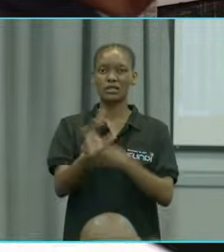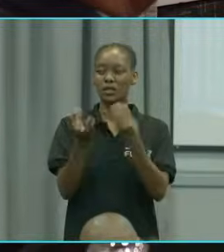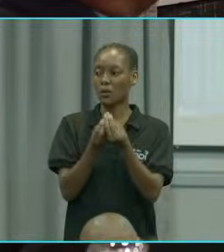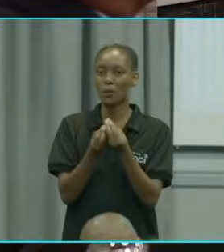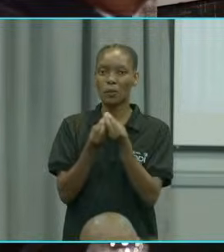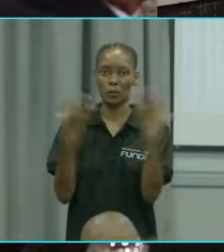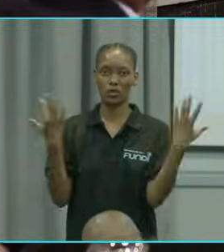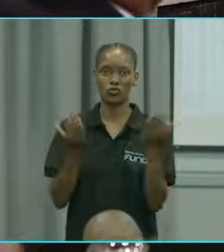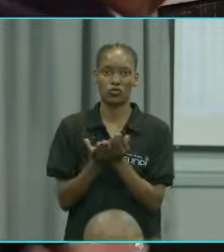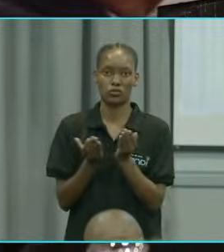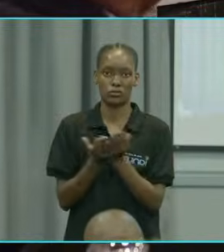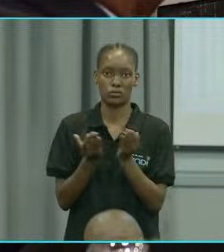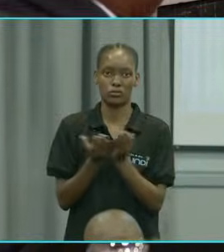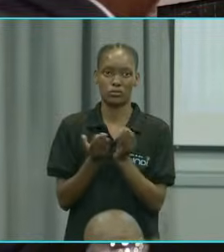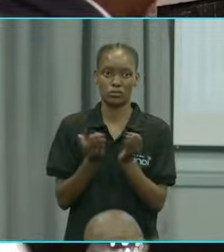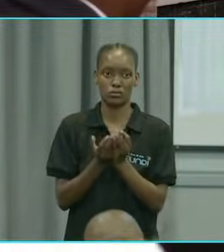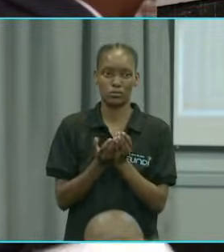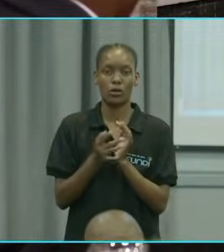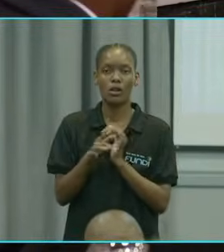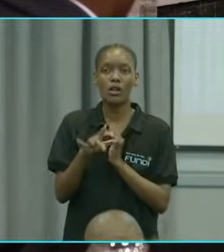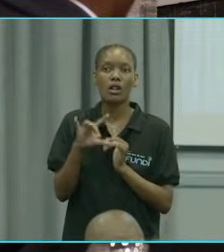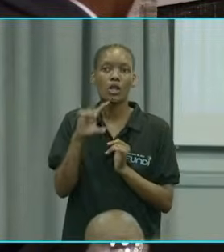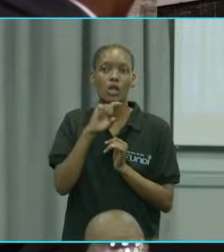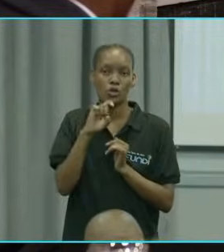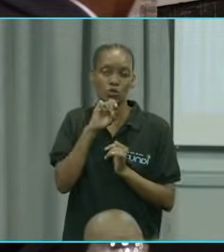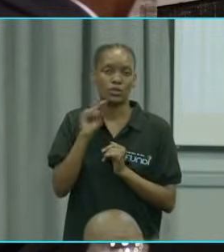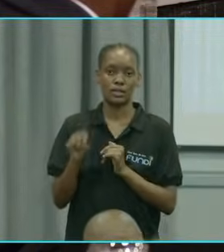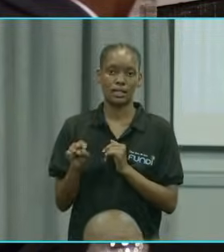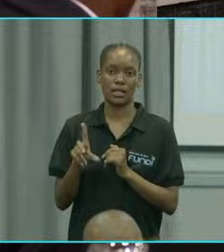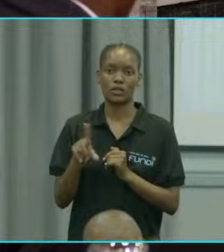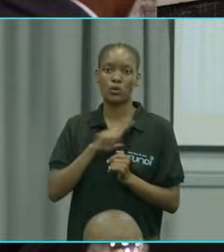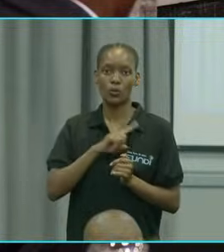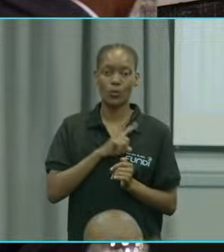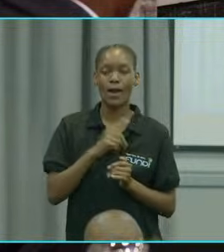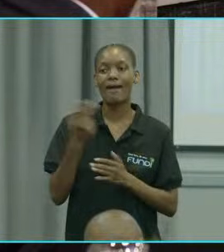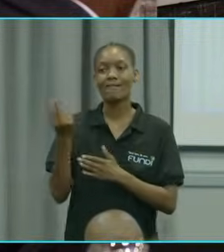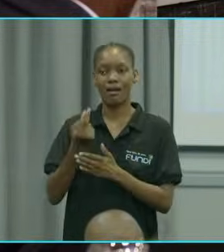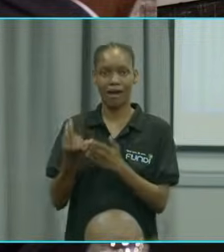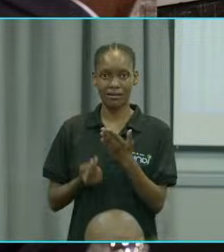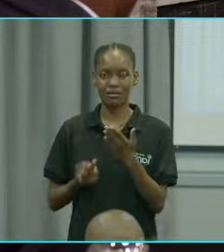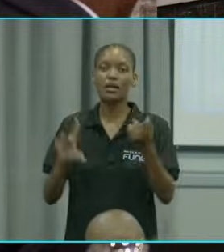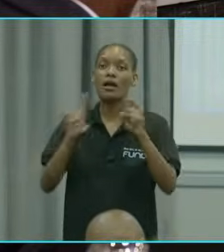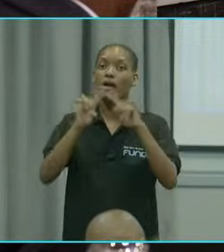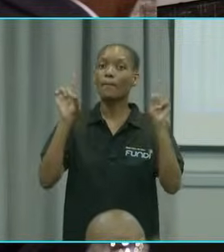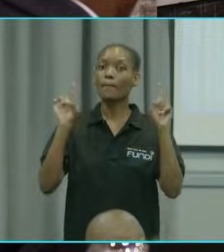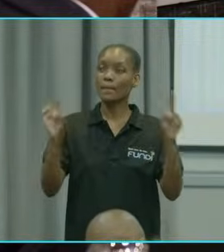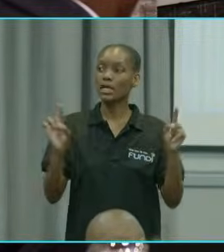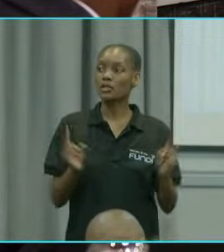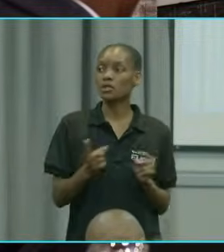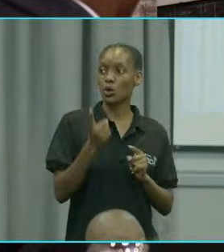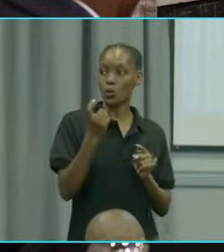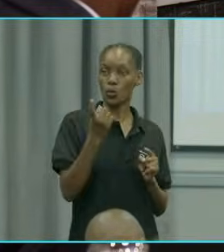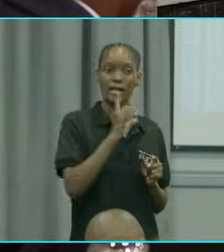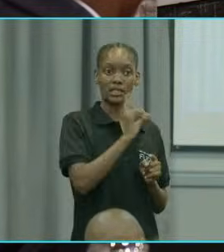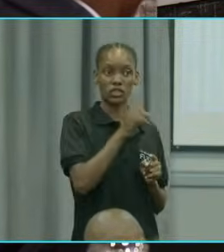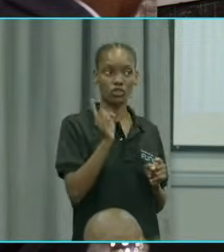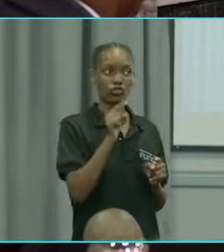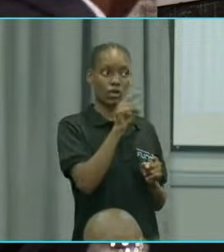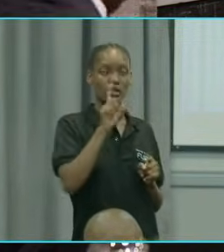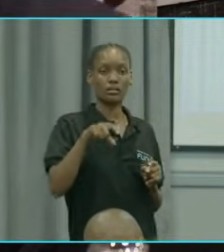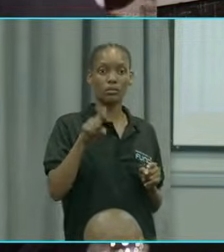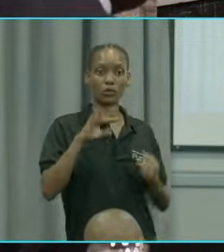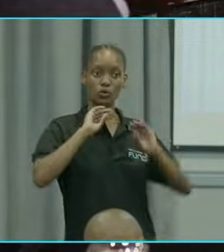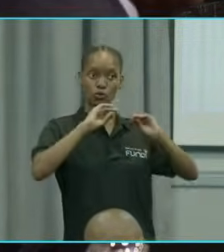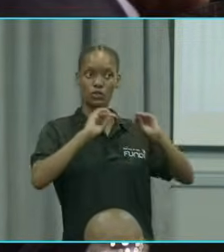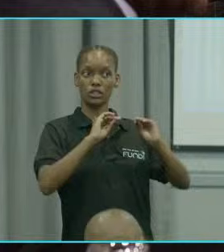schools are taking advantage of getting more posts because of the arts. However, they will take one teacher who's supposed to teach the arts and